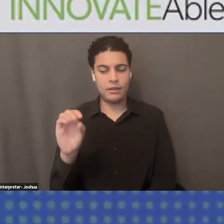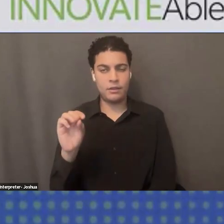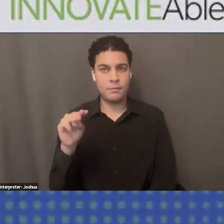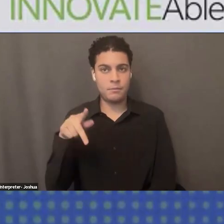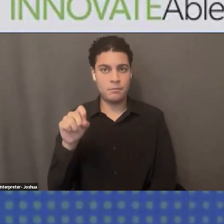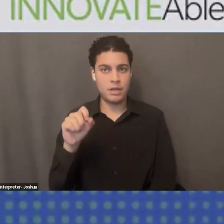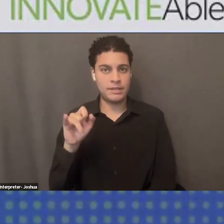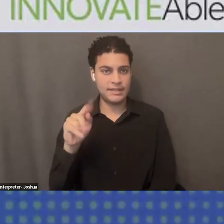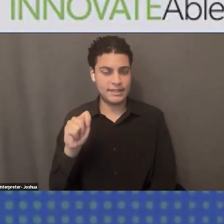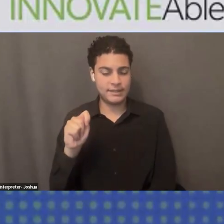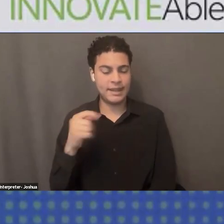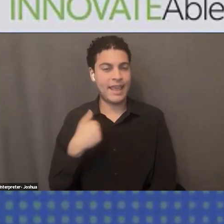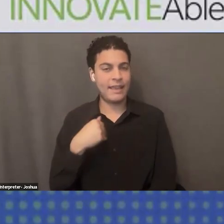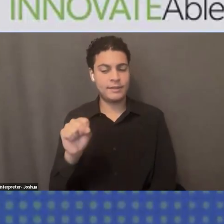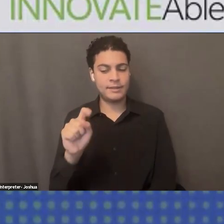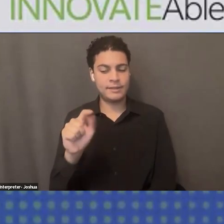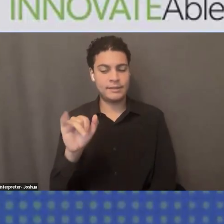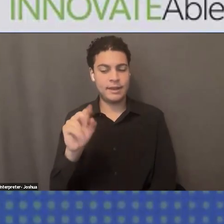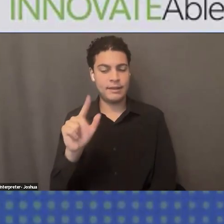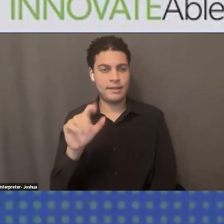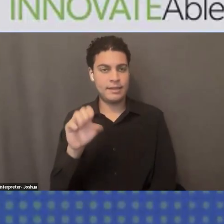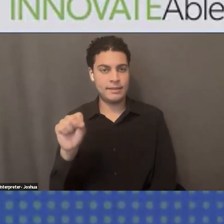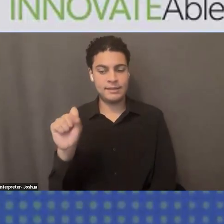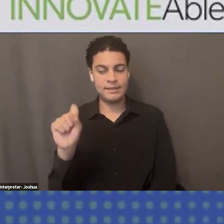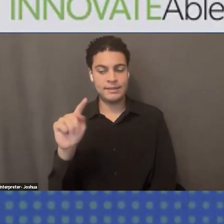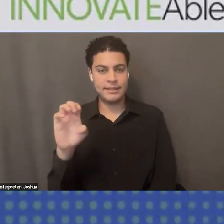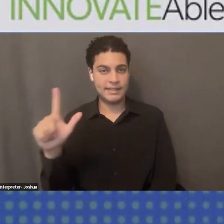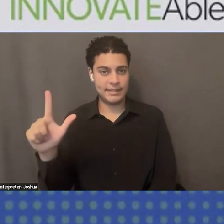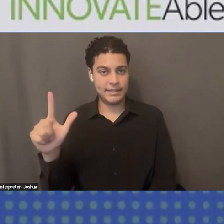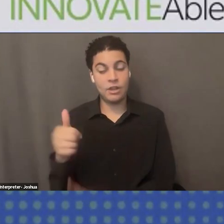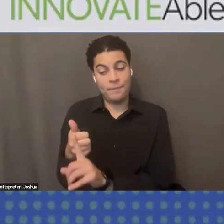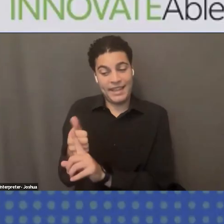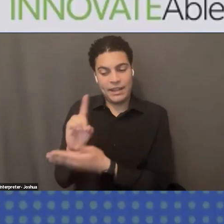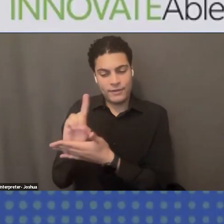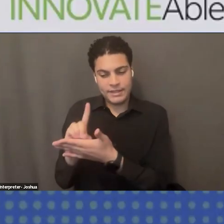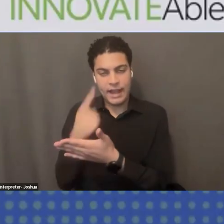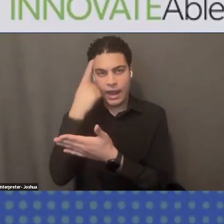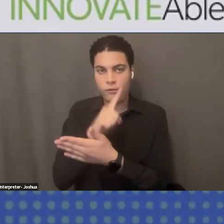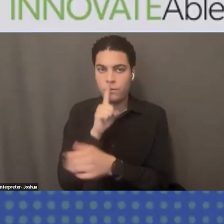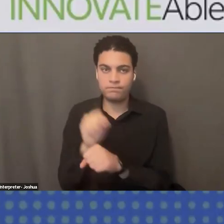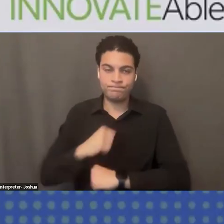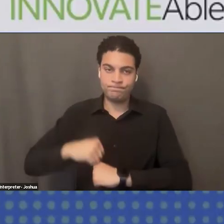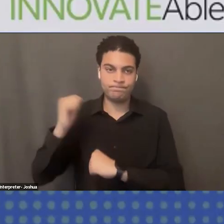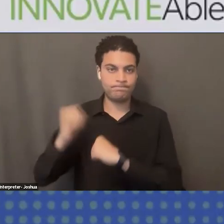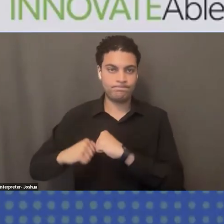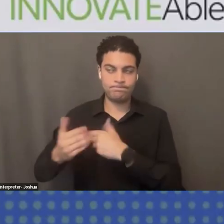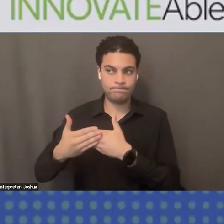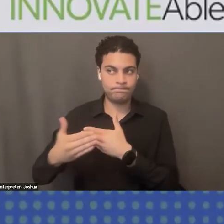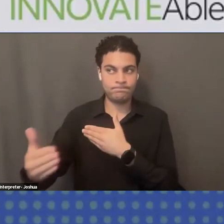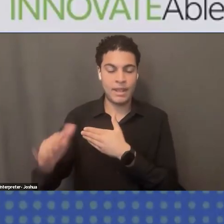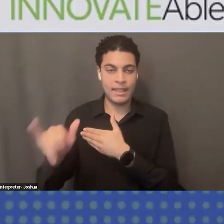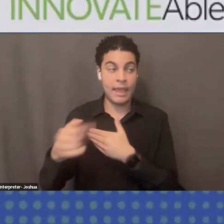it's built to be very structurally sturdy, durable, and it has very low maintenance. We've had systems that have